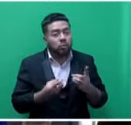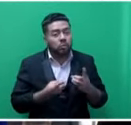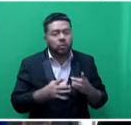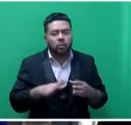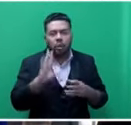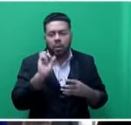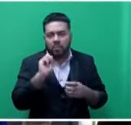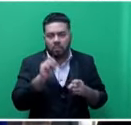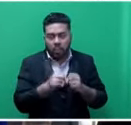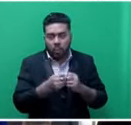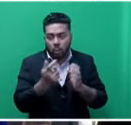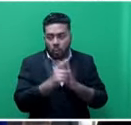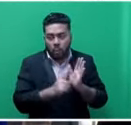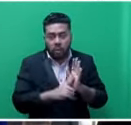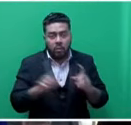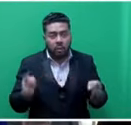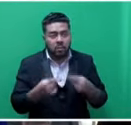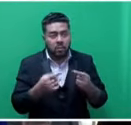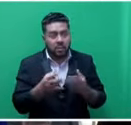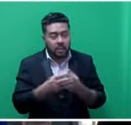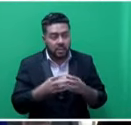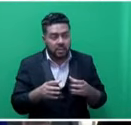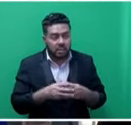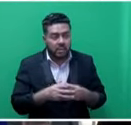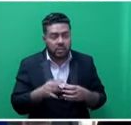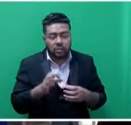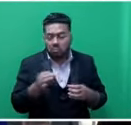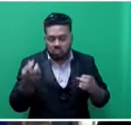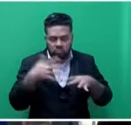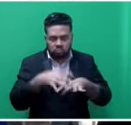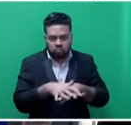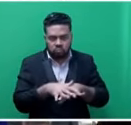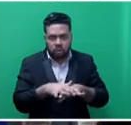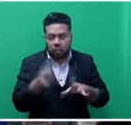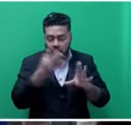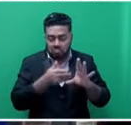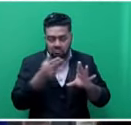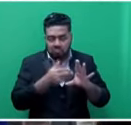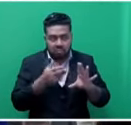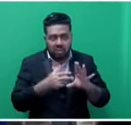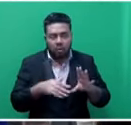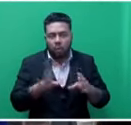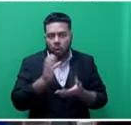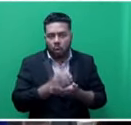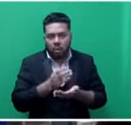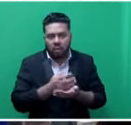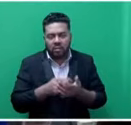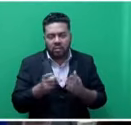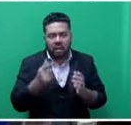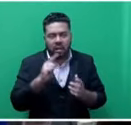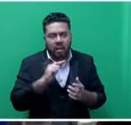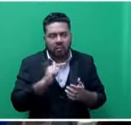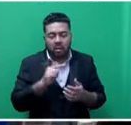blackout period, the opposition parties could not go on mainstream or social media to correct these lies,